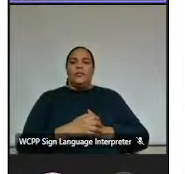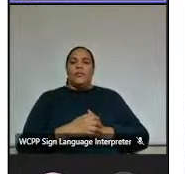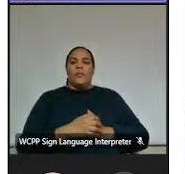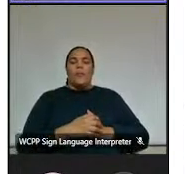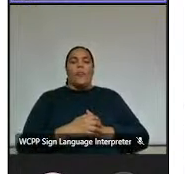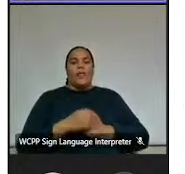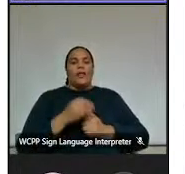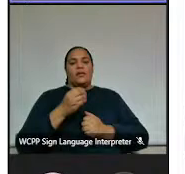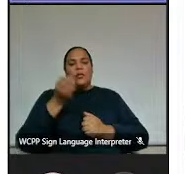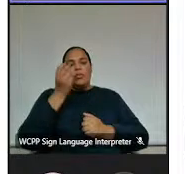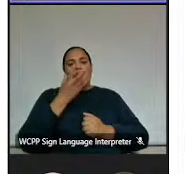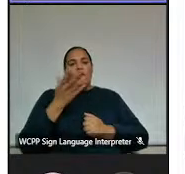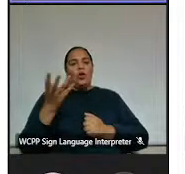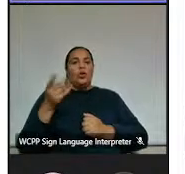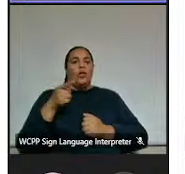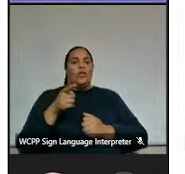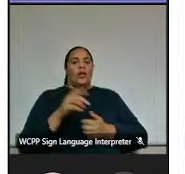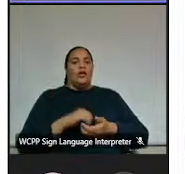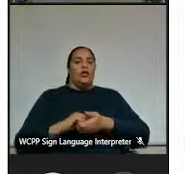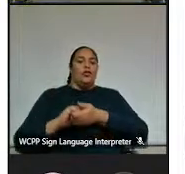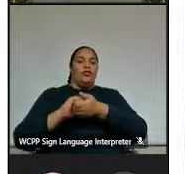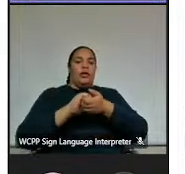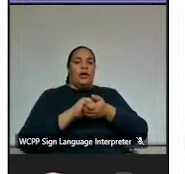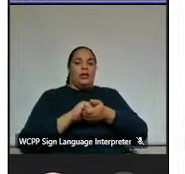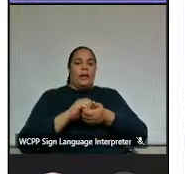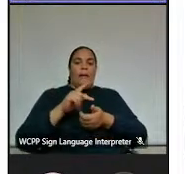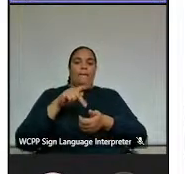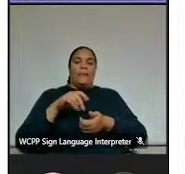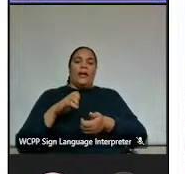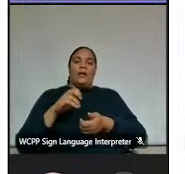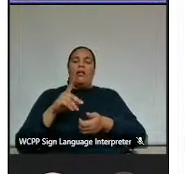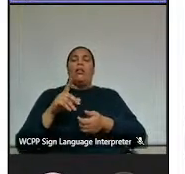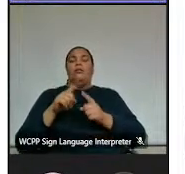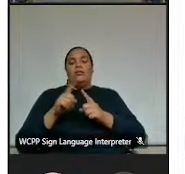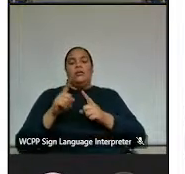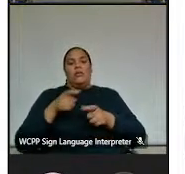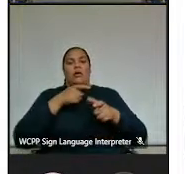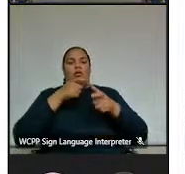Noticeably, the Pedal Power Association also gave some comments.